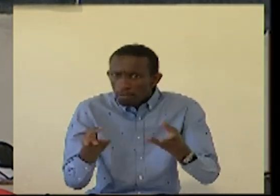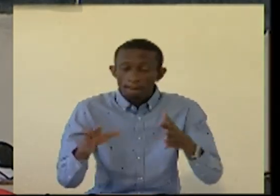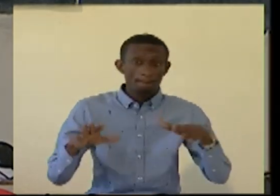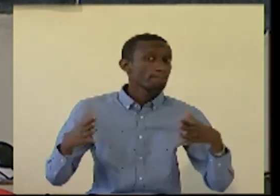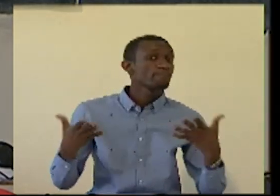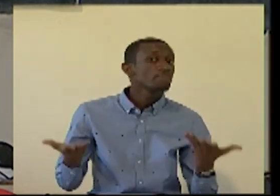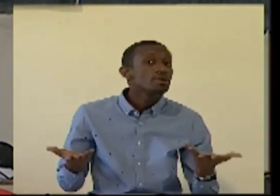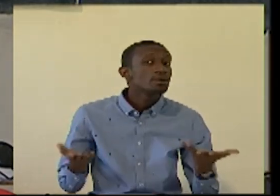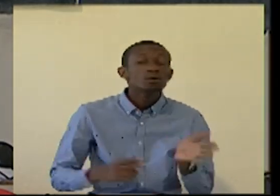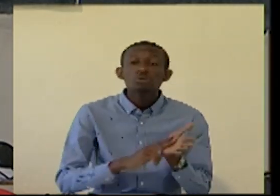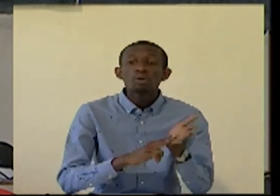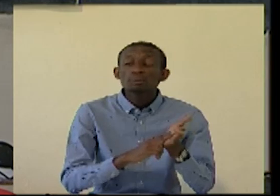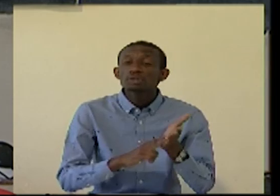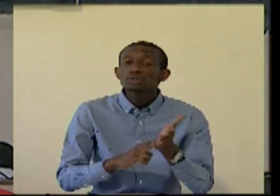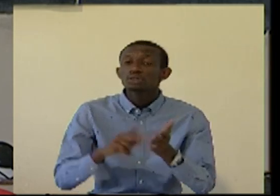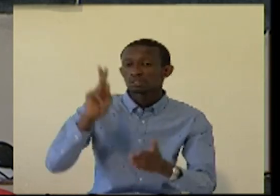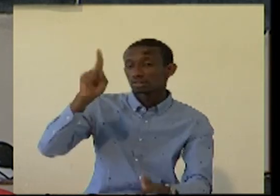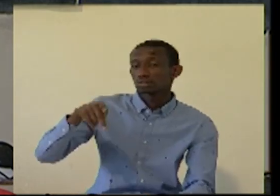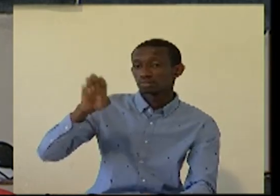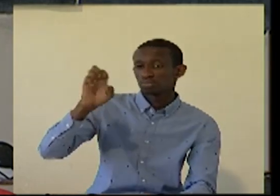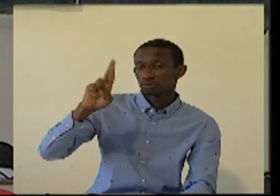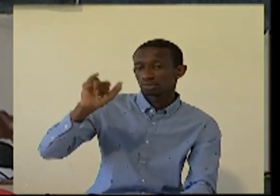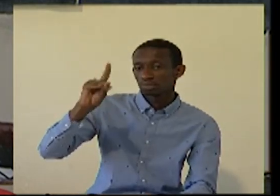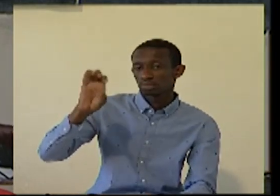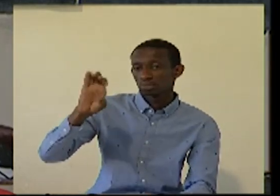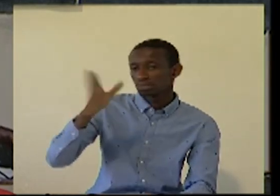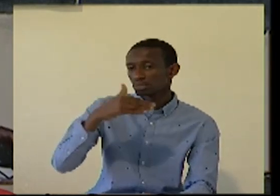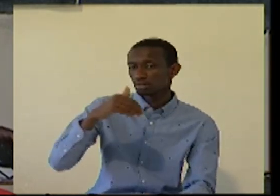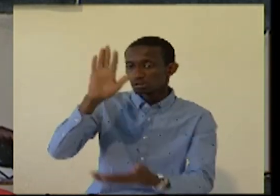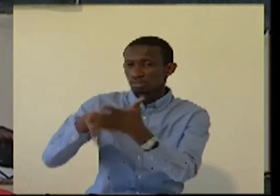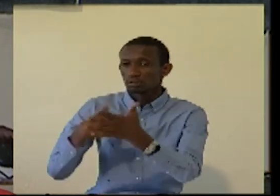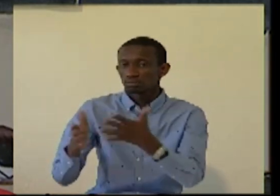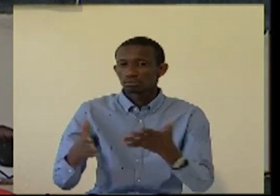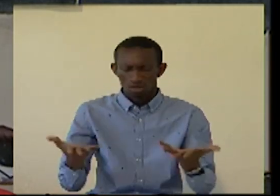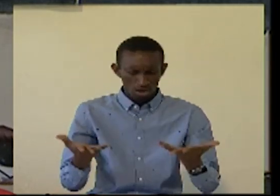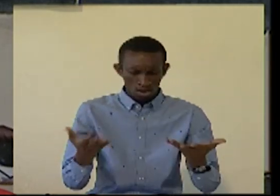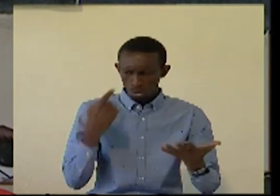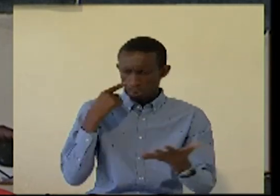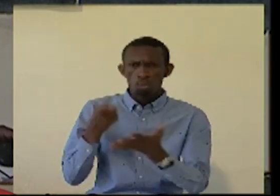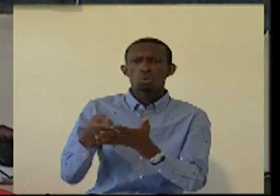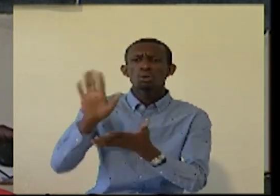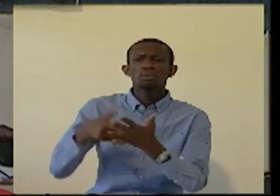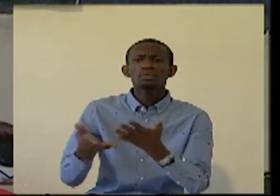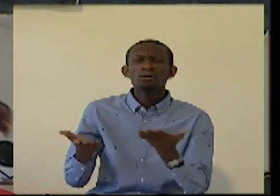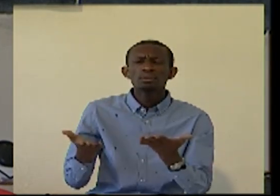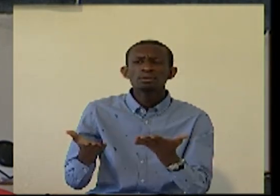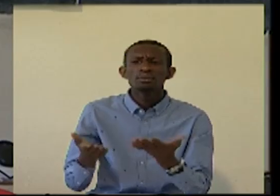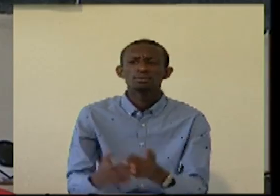can also use your periodic table. And how do we determine that from the periodic table?